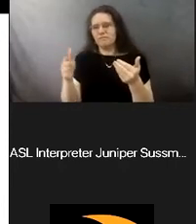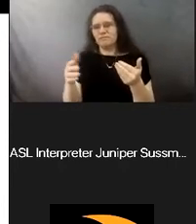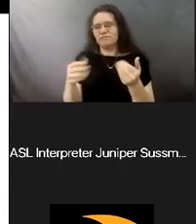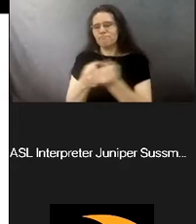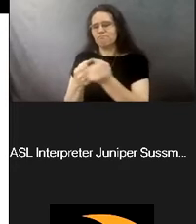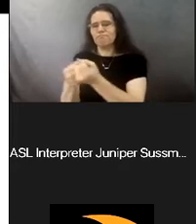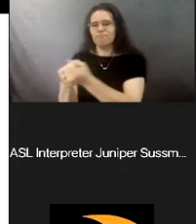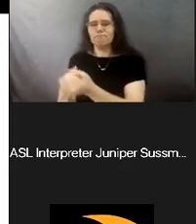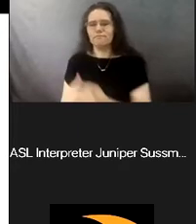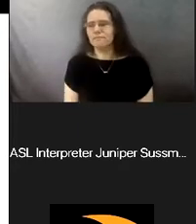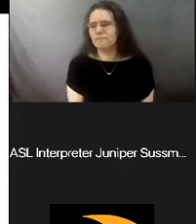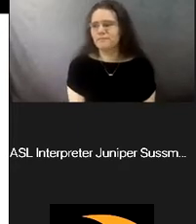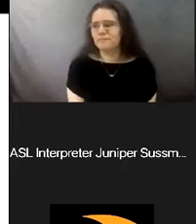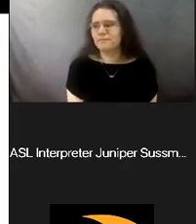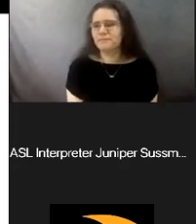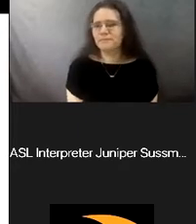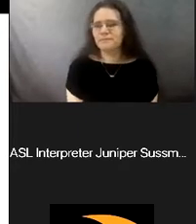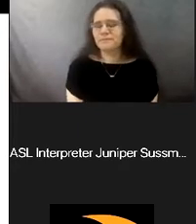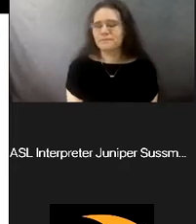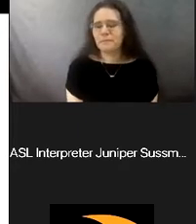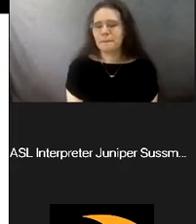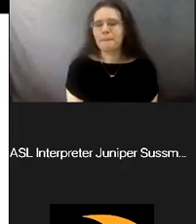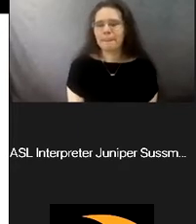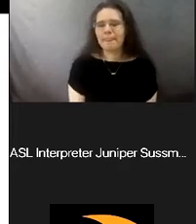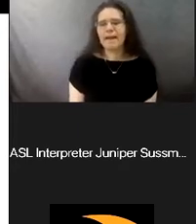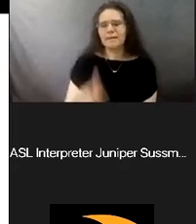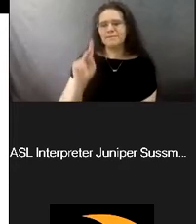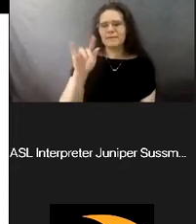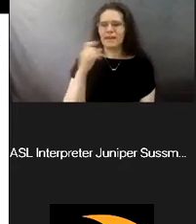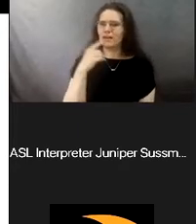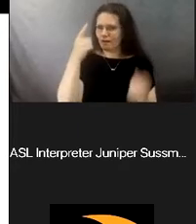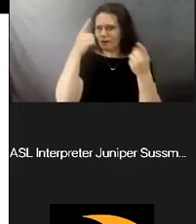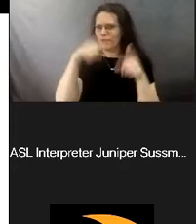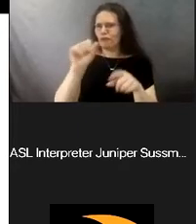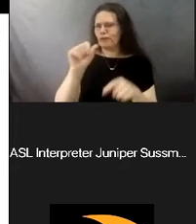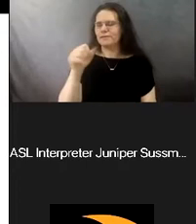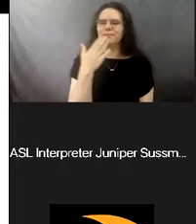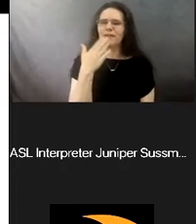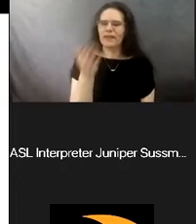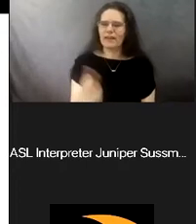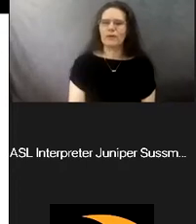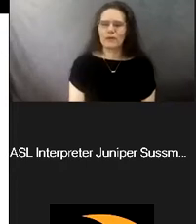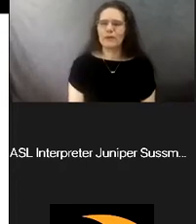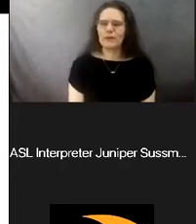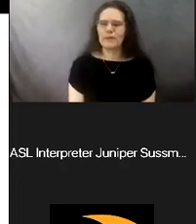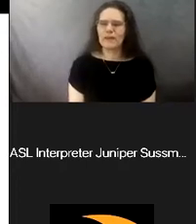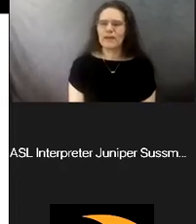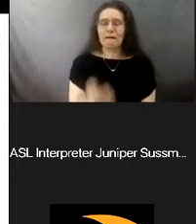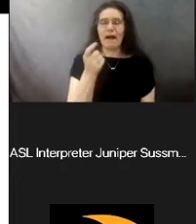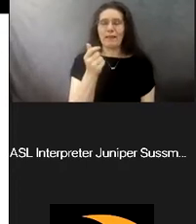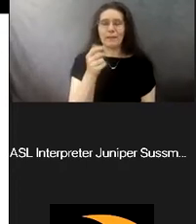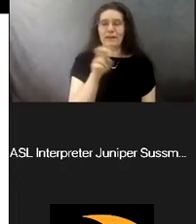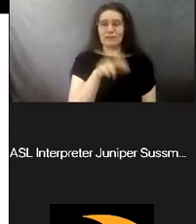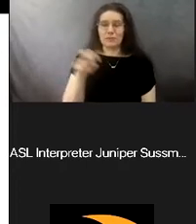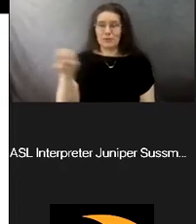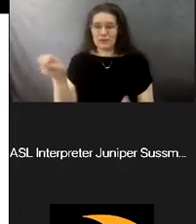Agreed. Thank you. So, and I know this is kind of abrupt to just go from child to child here,